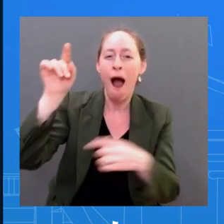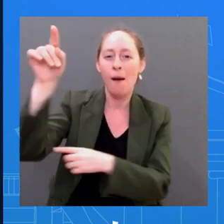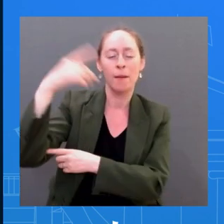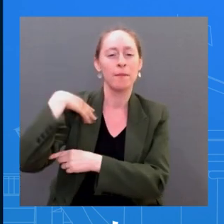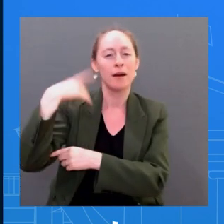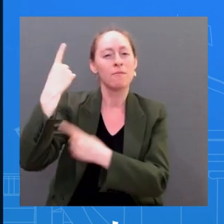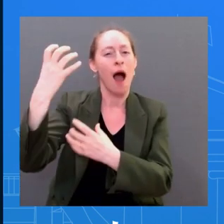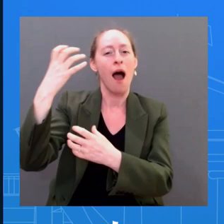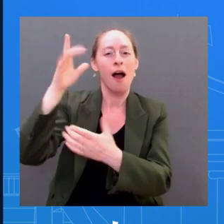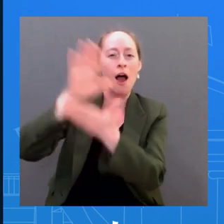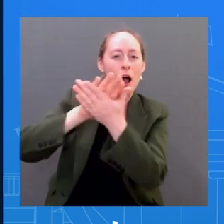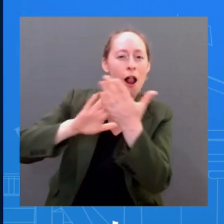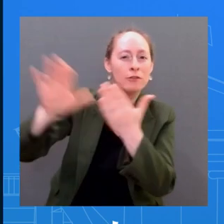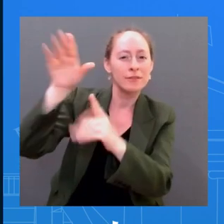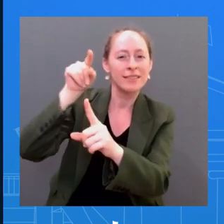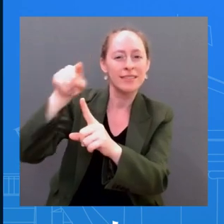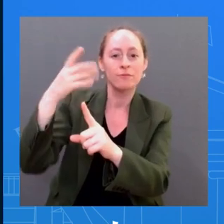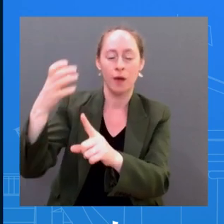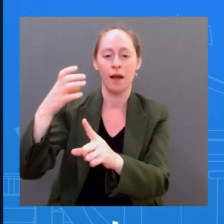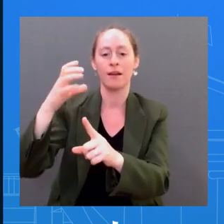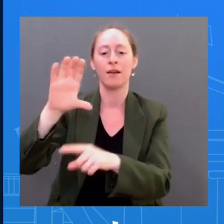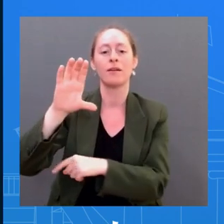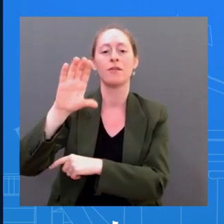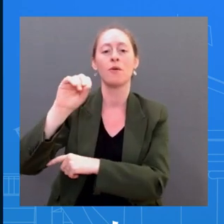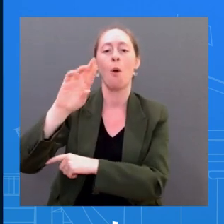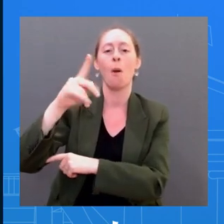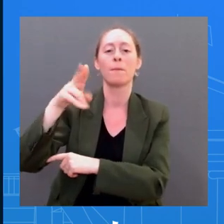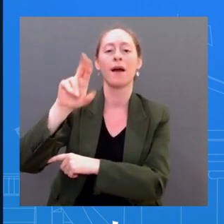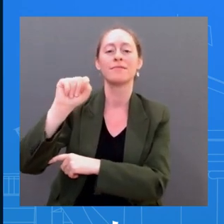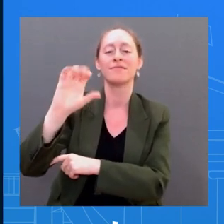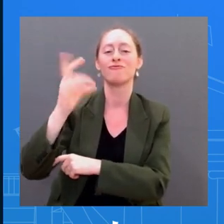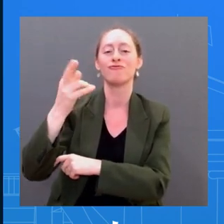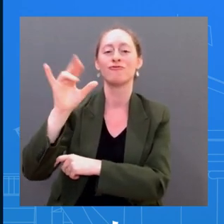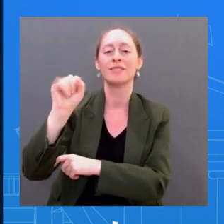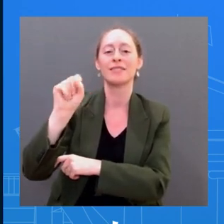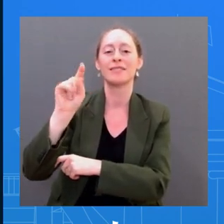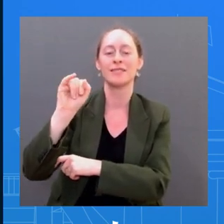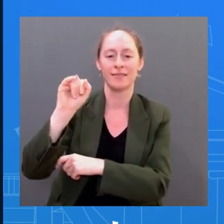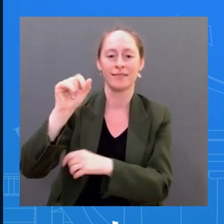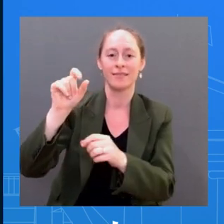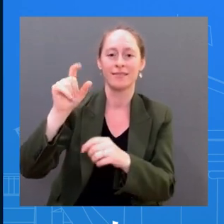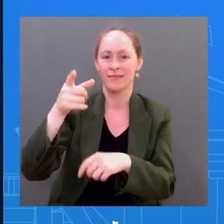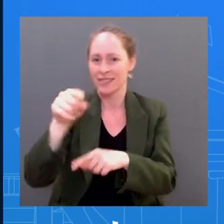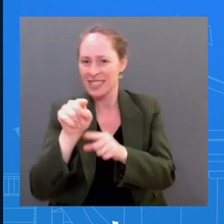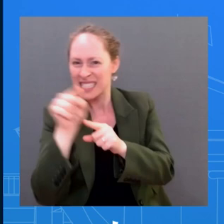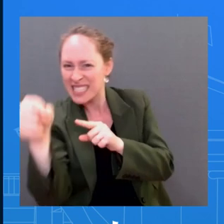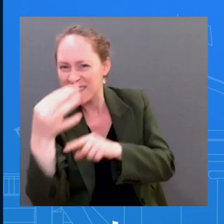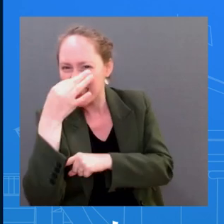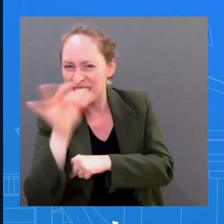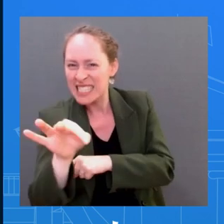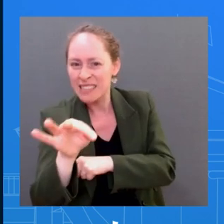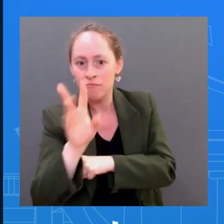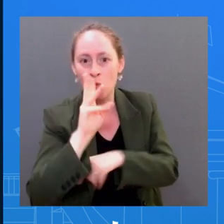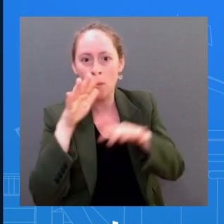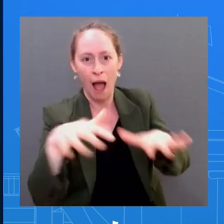ocean. I need to live next to the ocean because I want to be a marine biologist.